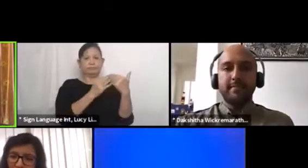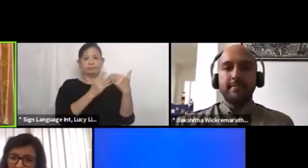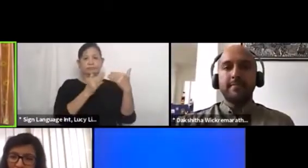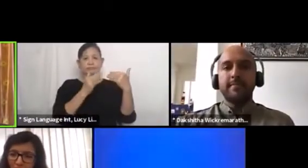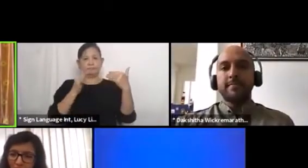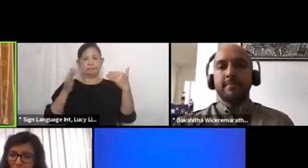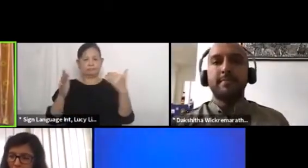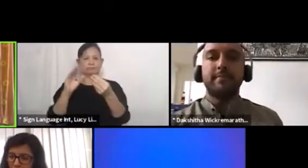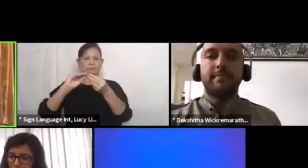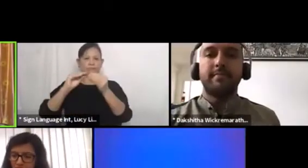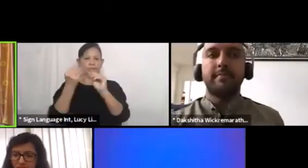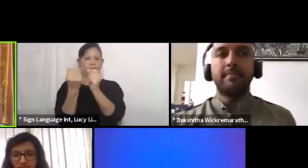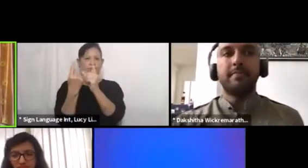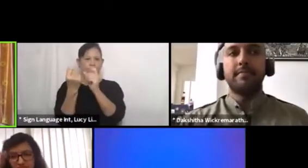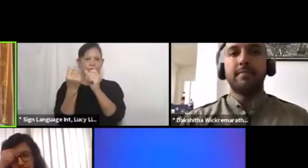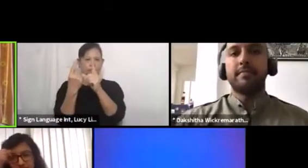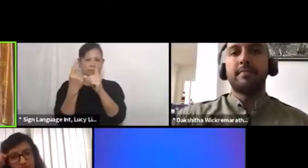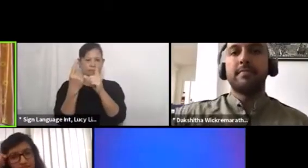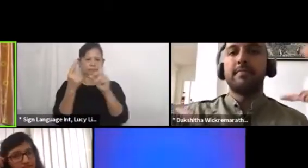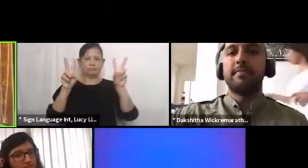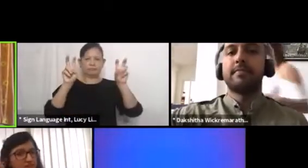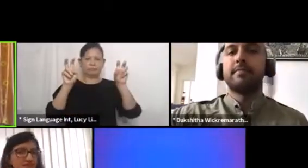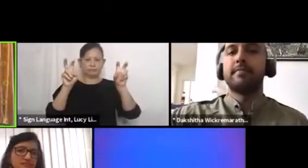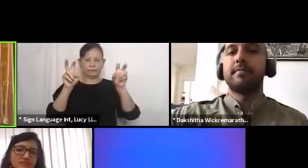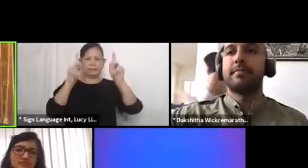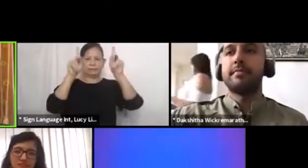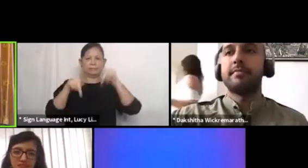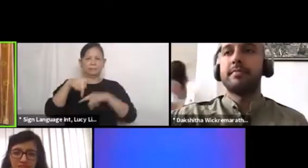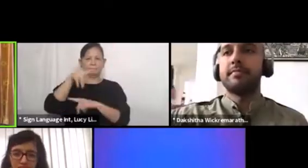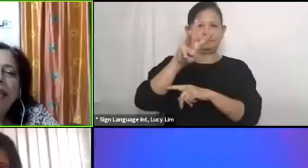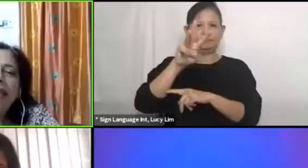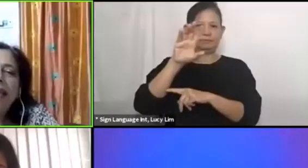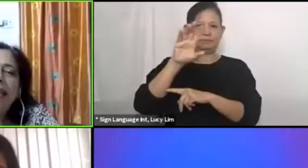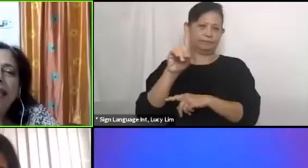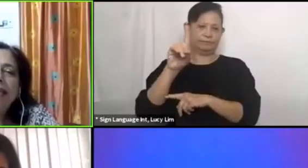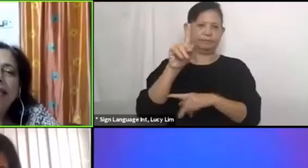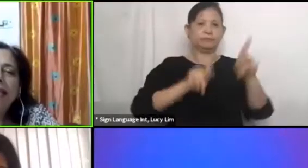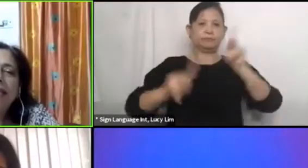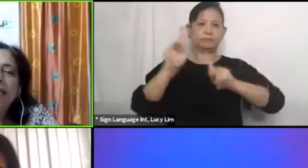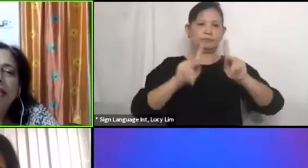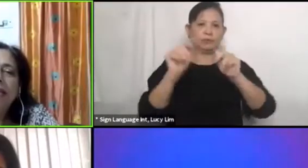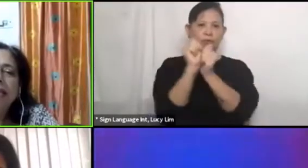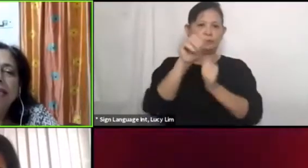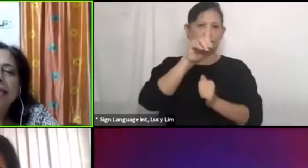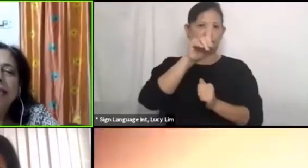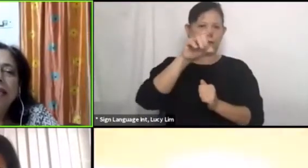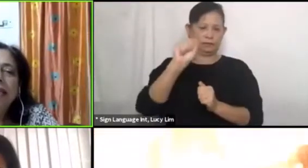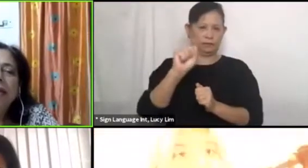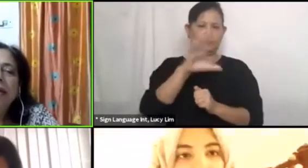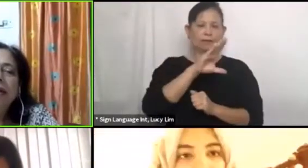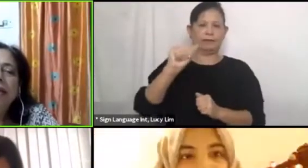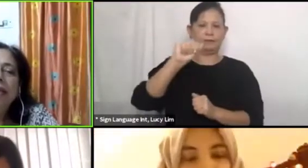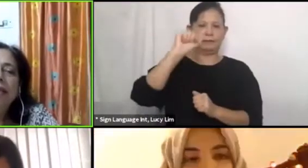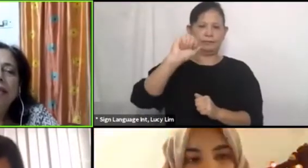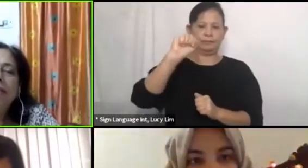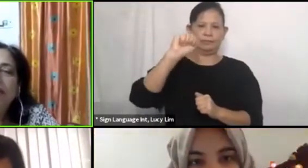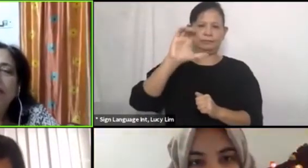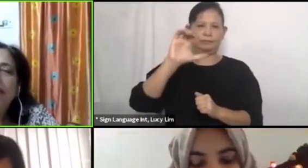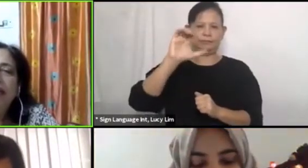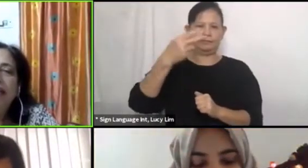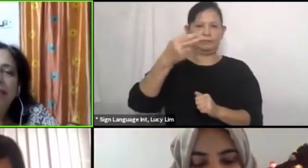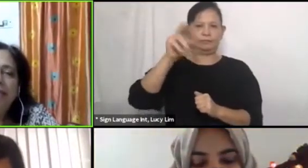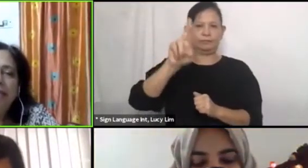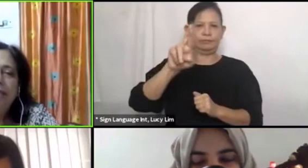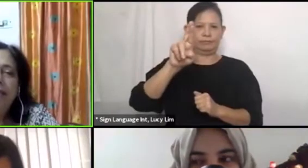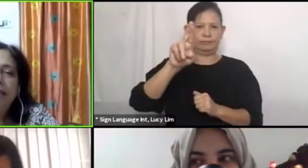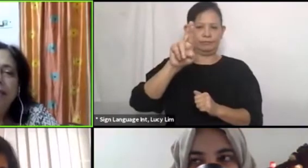it is on the theme of persons with disabilities and their SRHR needs in the context of Asia